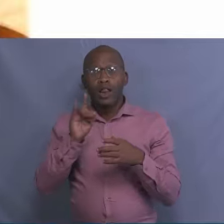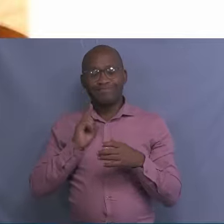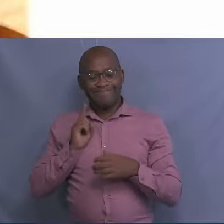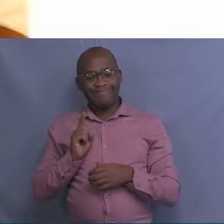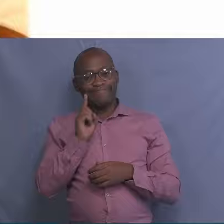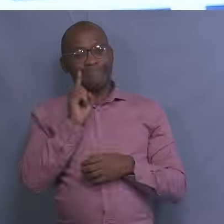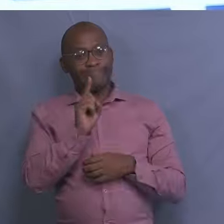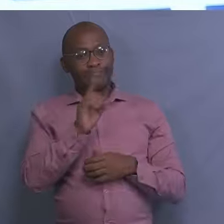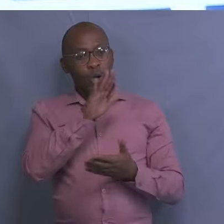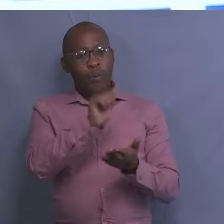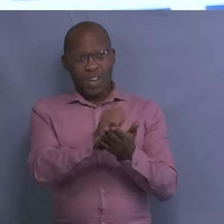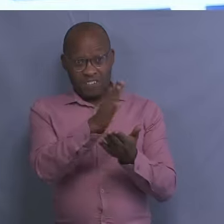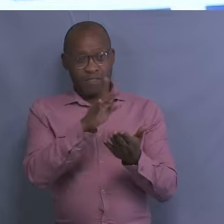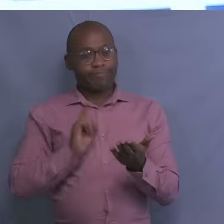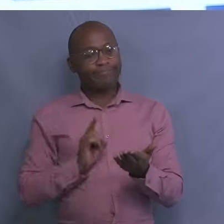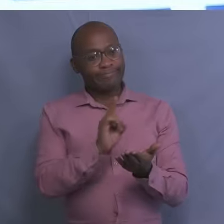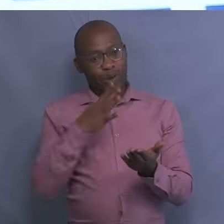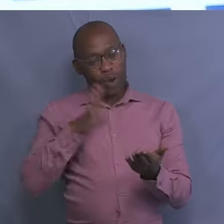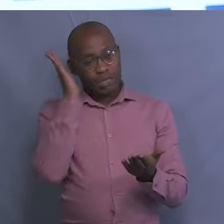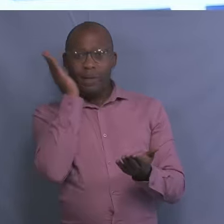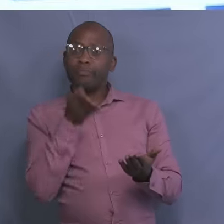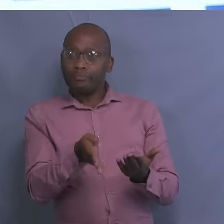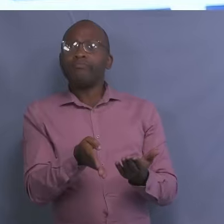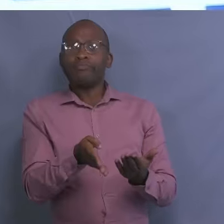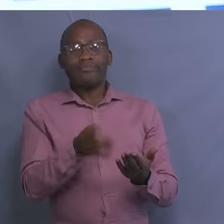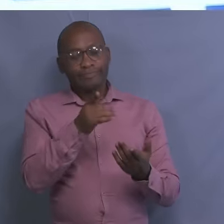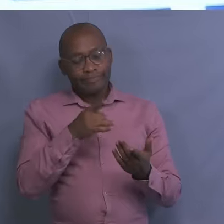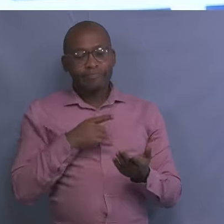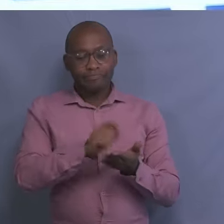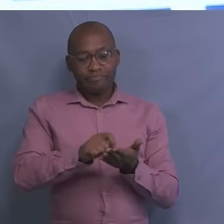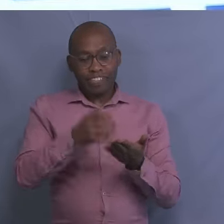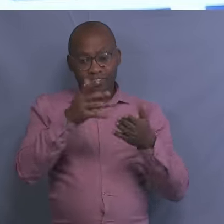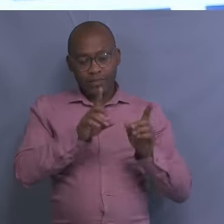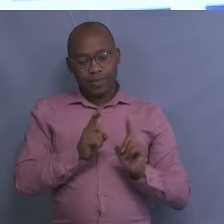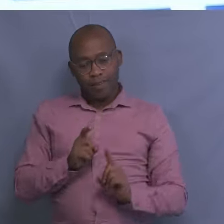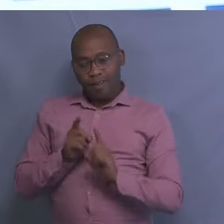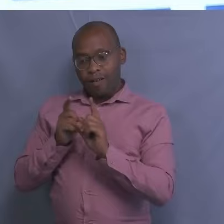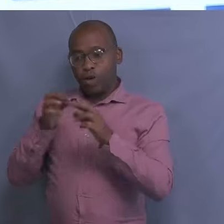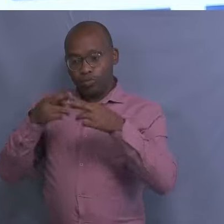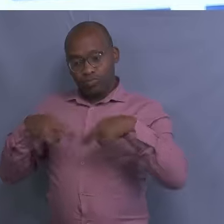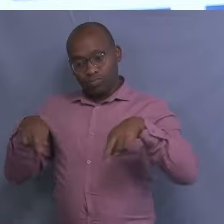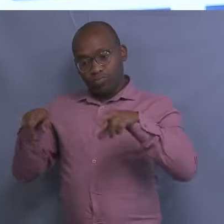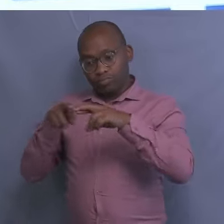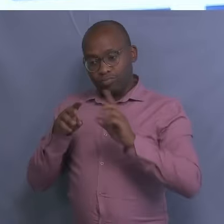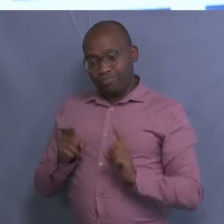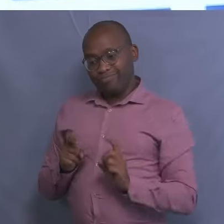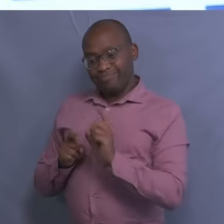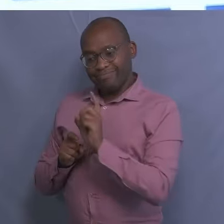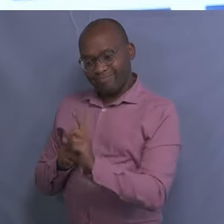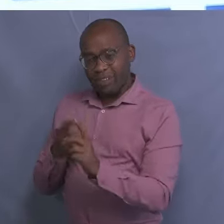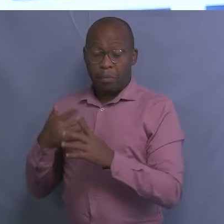a hotel. If a certain business is using that particular hotel for a business